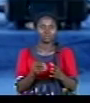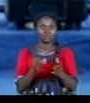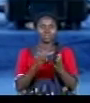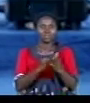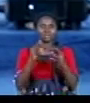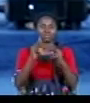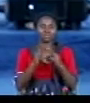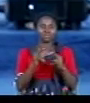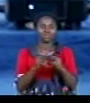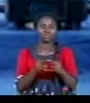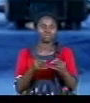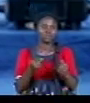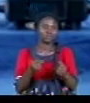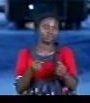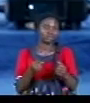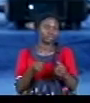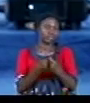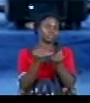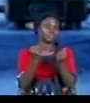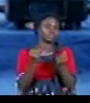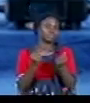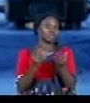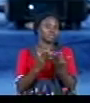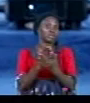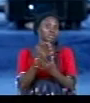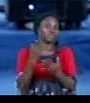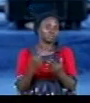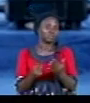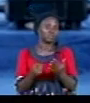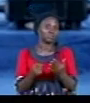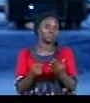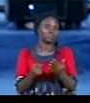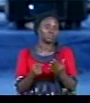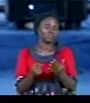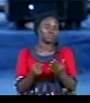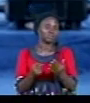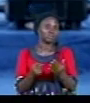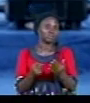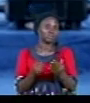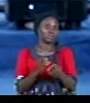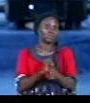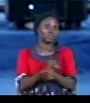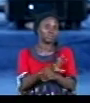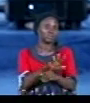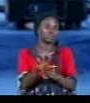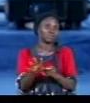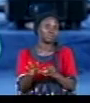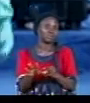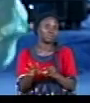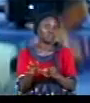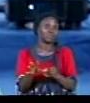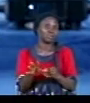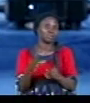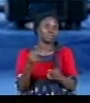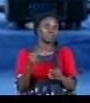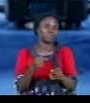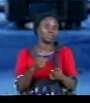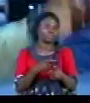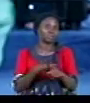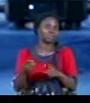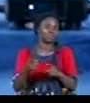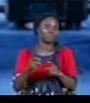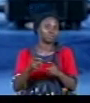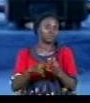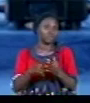challenging. But during the lockdown, since we weren't going anywhere, the wound left. But as we were relieved of the lockdown,